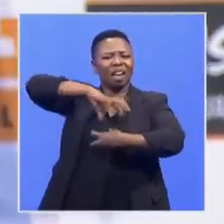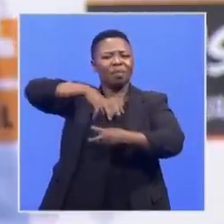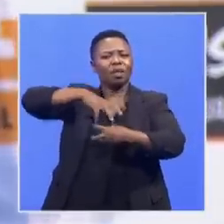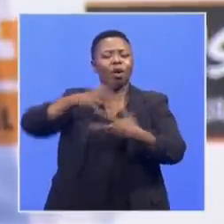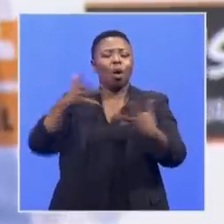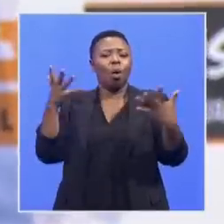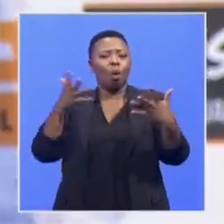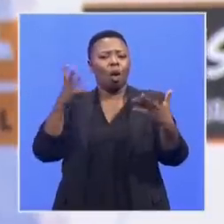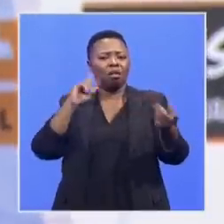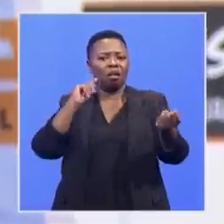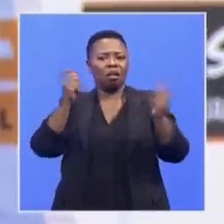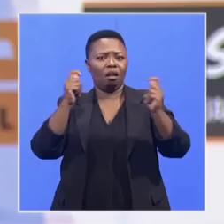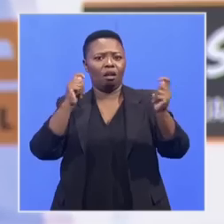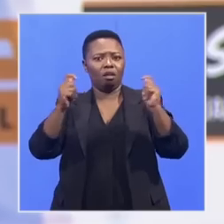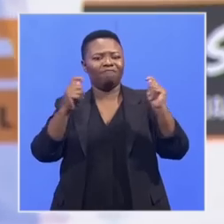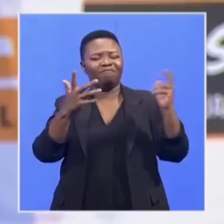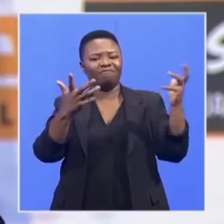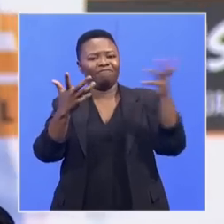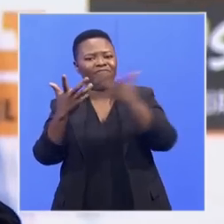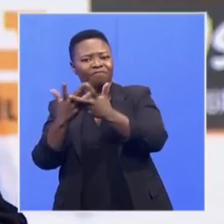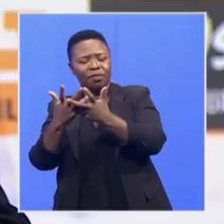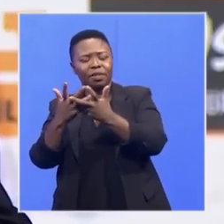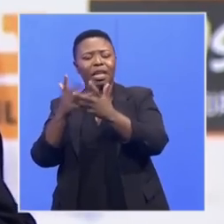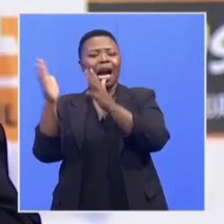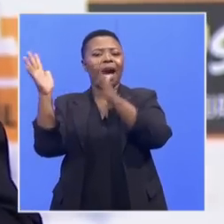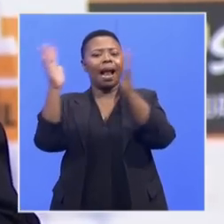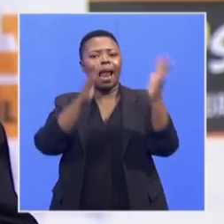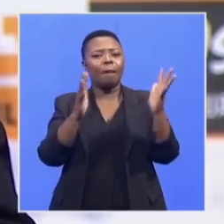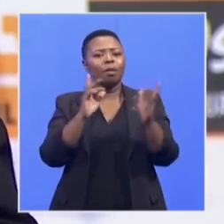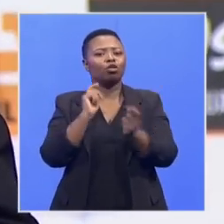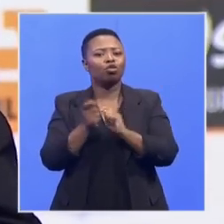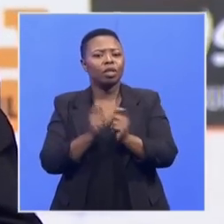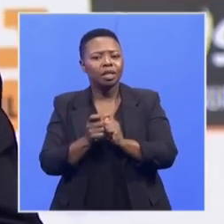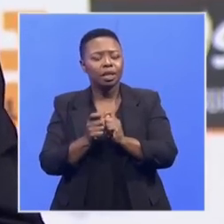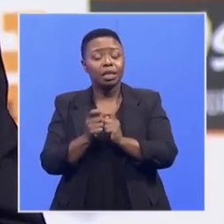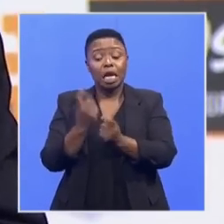We have to grow our economy and